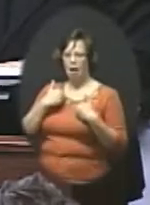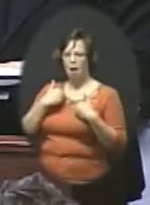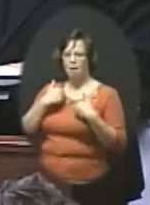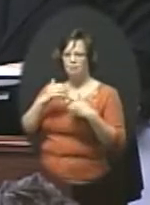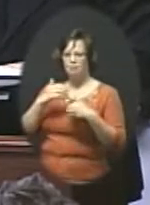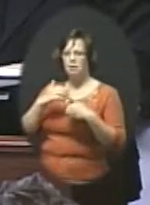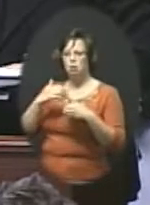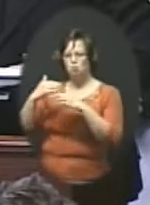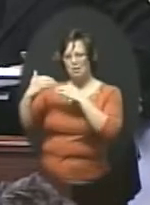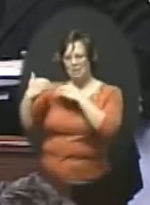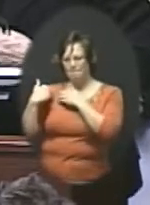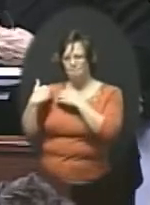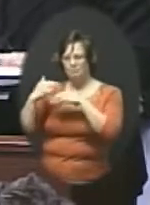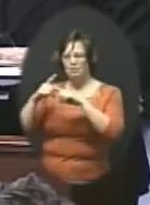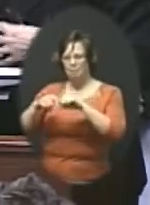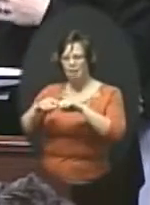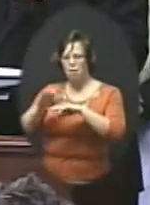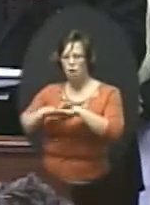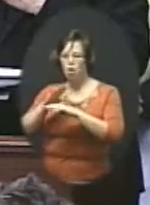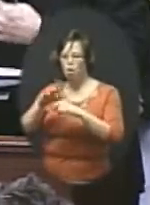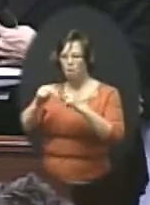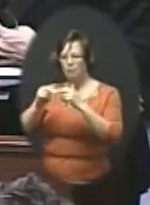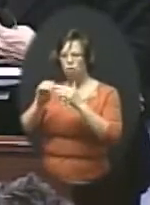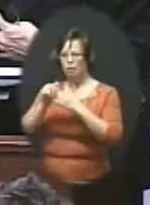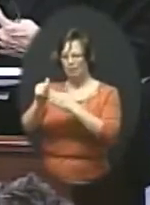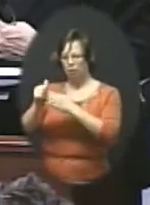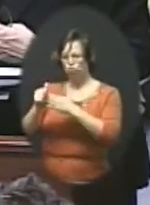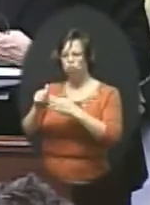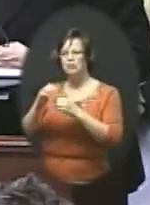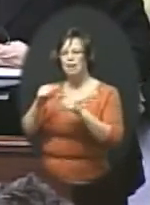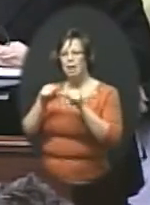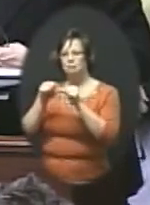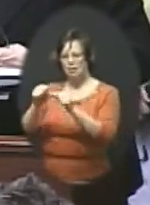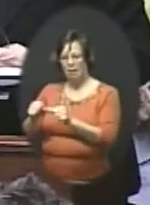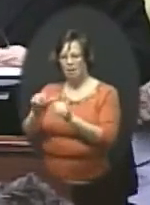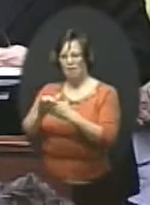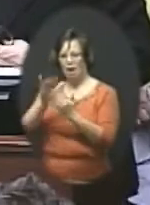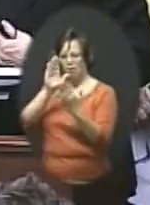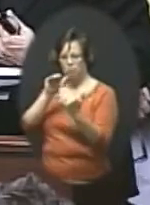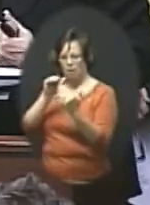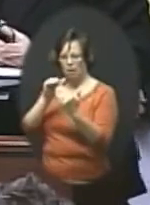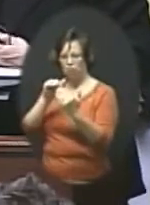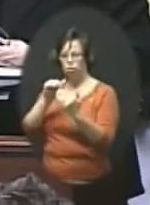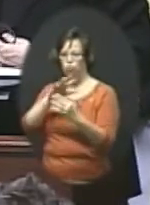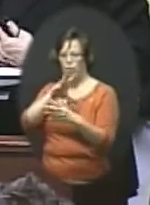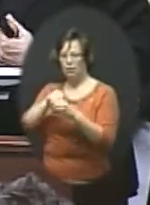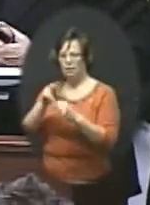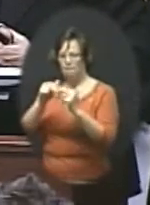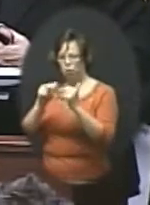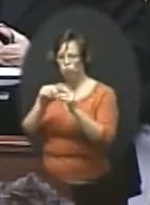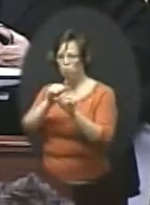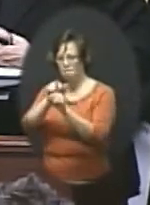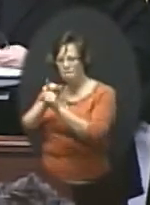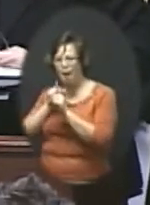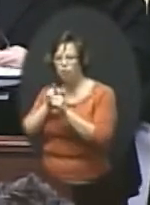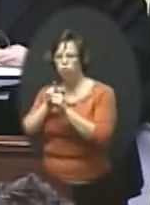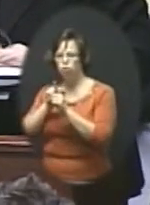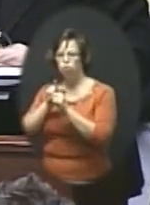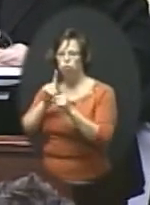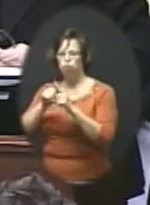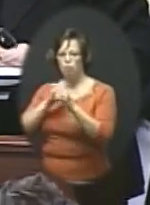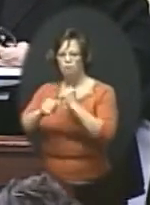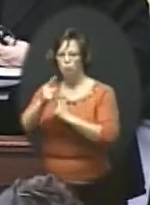building leaders. I mean, that's a leadership at the building level to maintain that expectation and do reminders and refreshers.